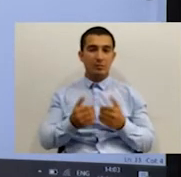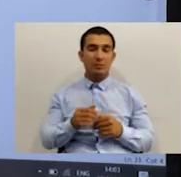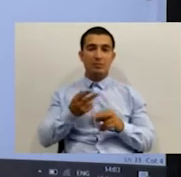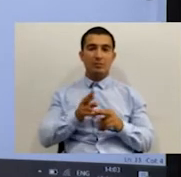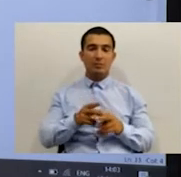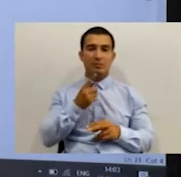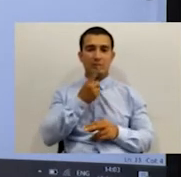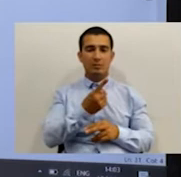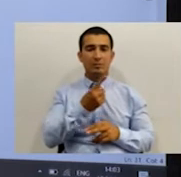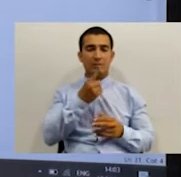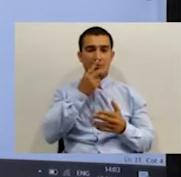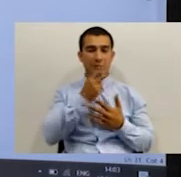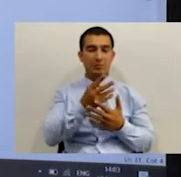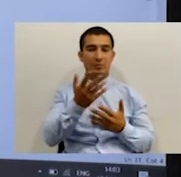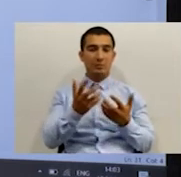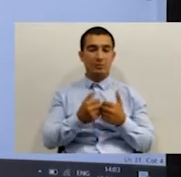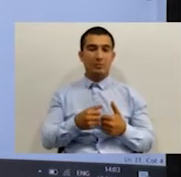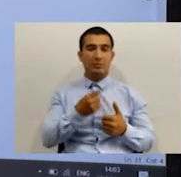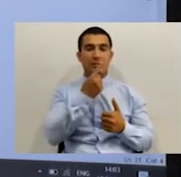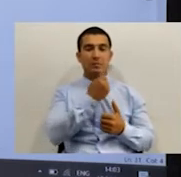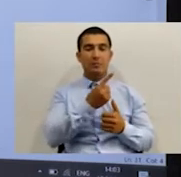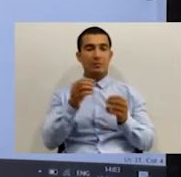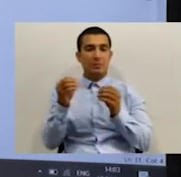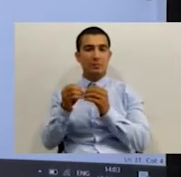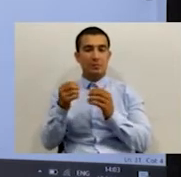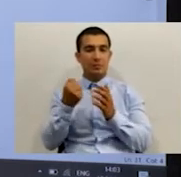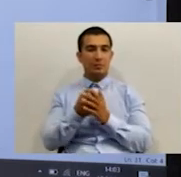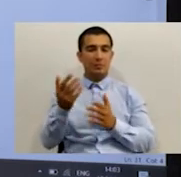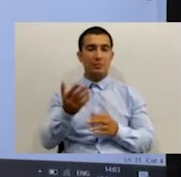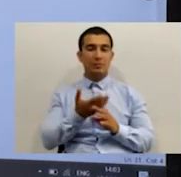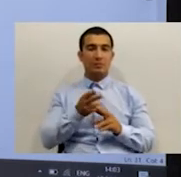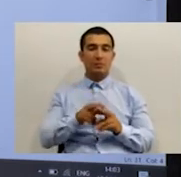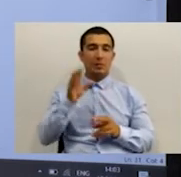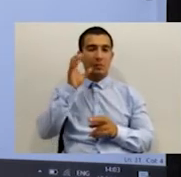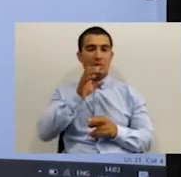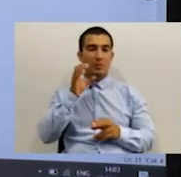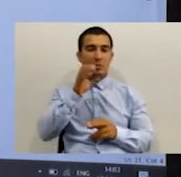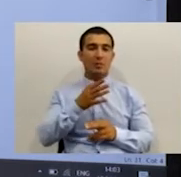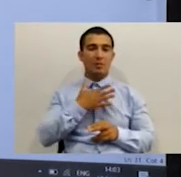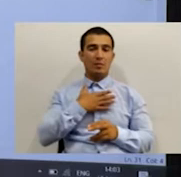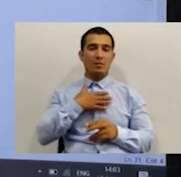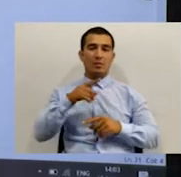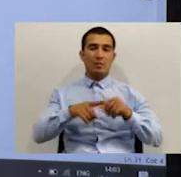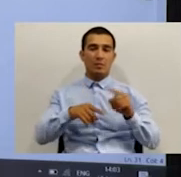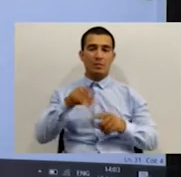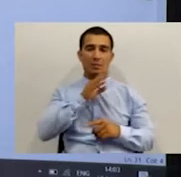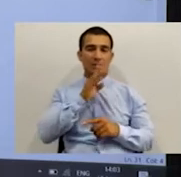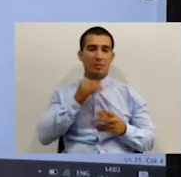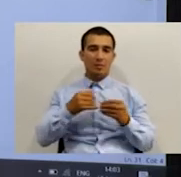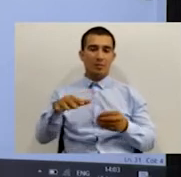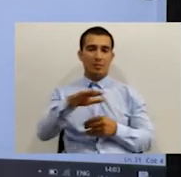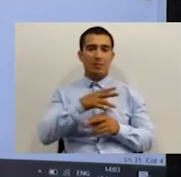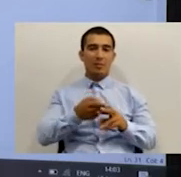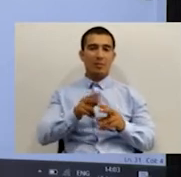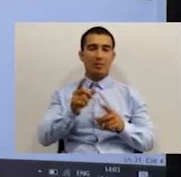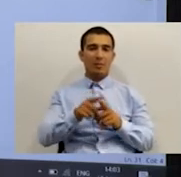Mana natija bu yoqda chiqdi. E'tibor bersangiz 1 2 3 4 5 6 7 8 9 10 ta O'zbekiston ona